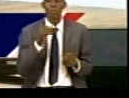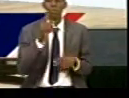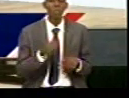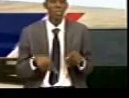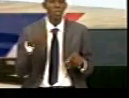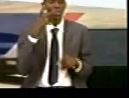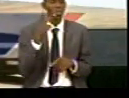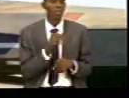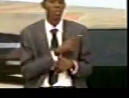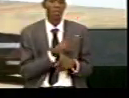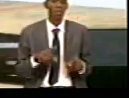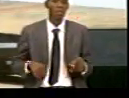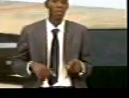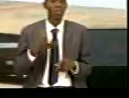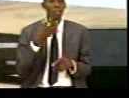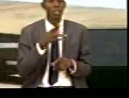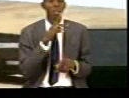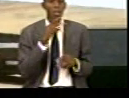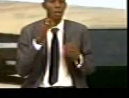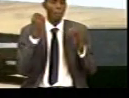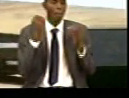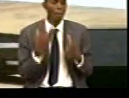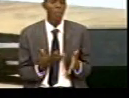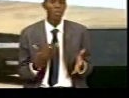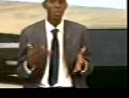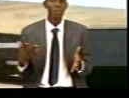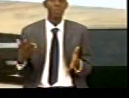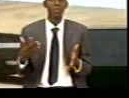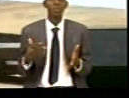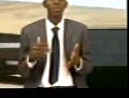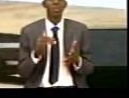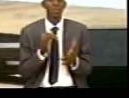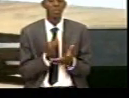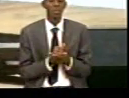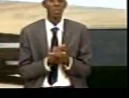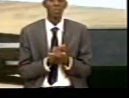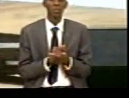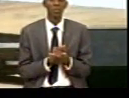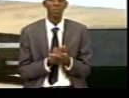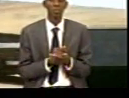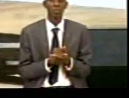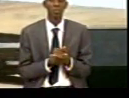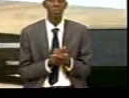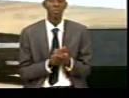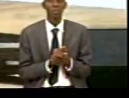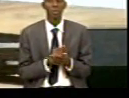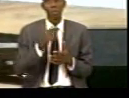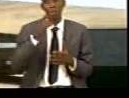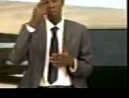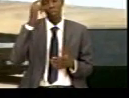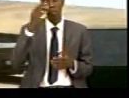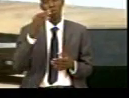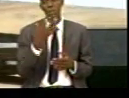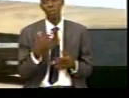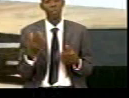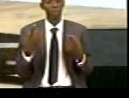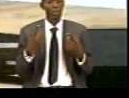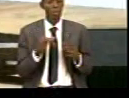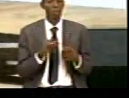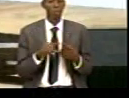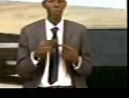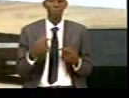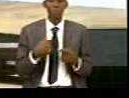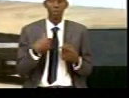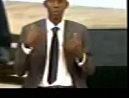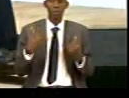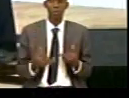There are a lot of pills over that love. Because of the things happening to me, you